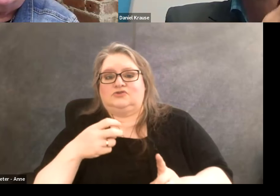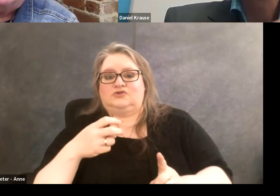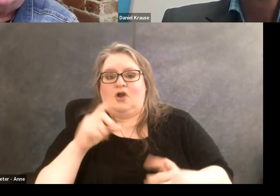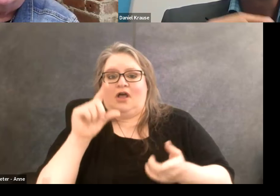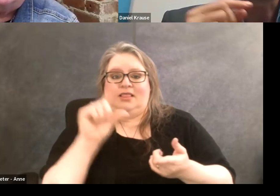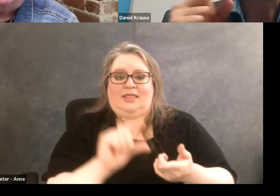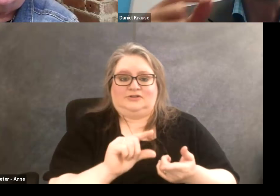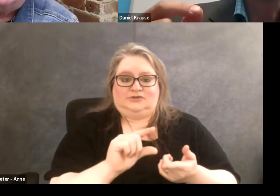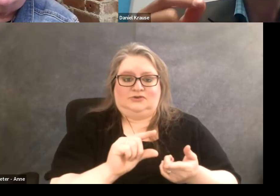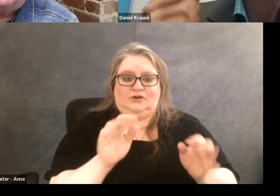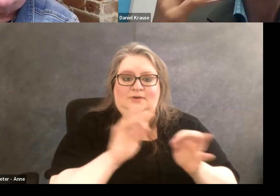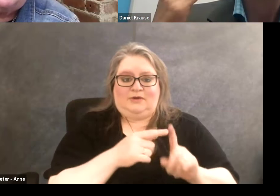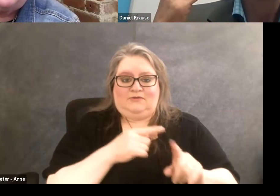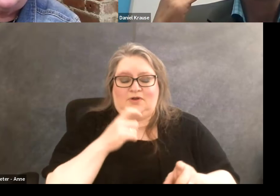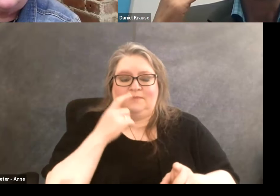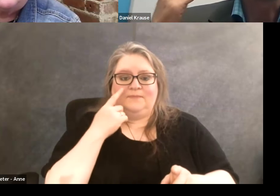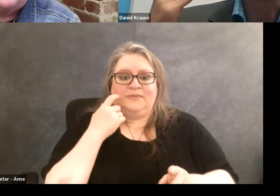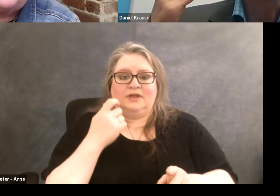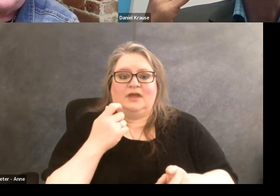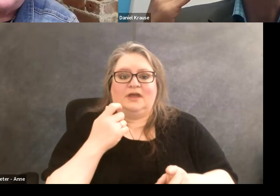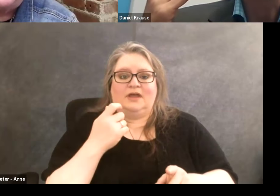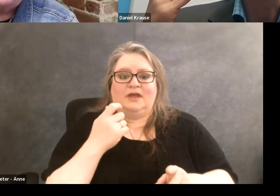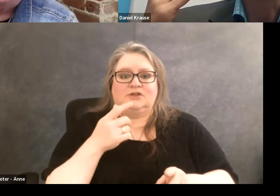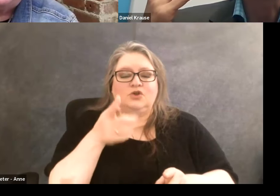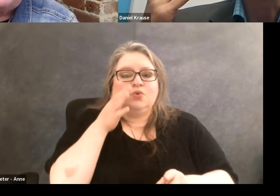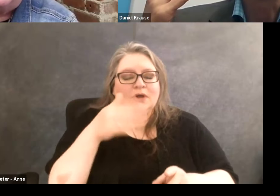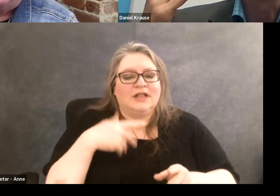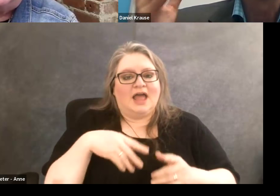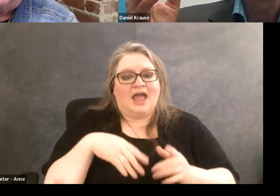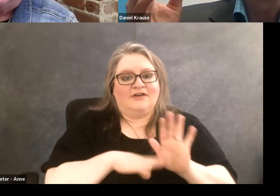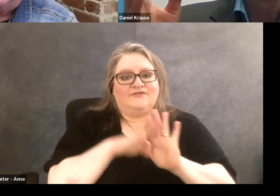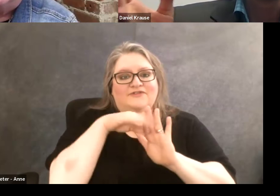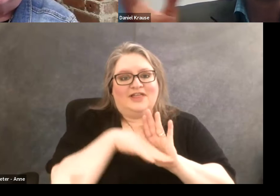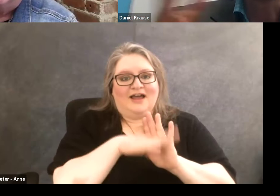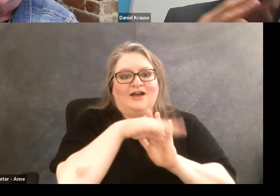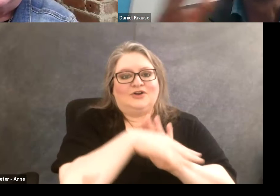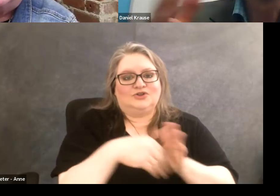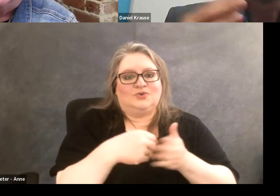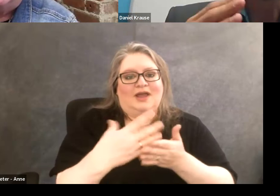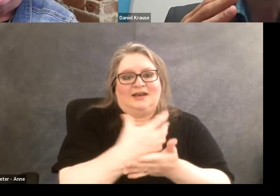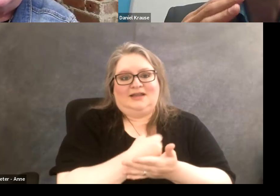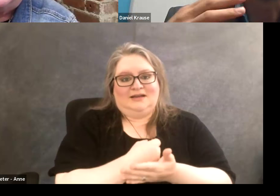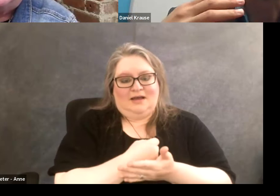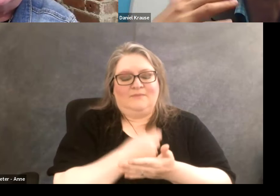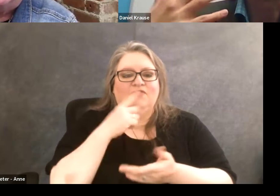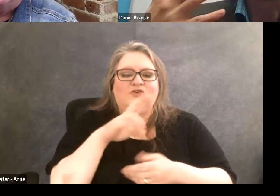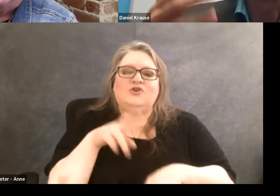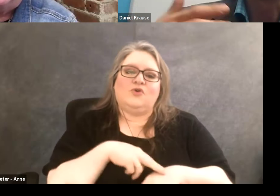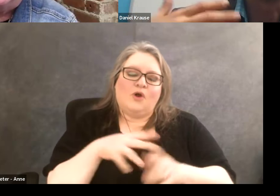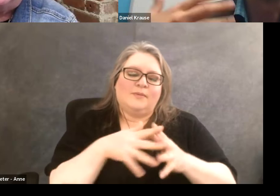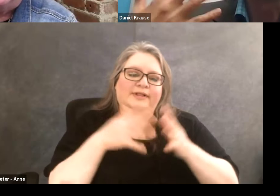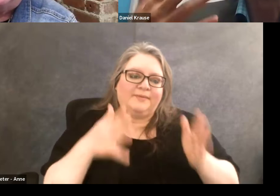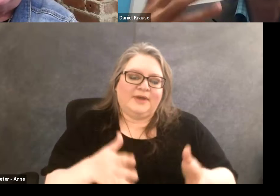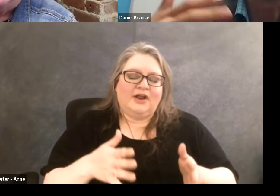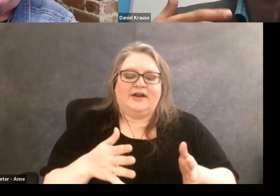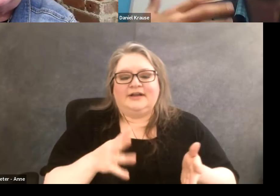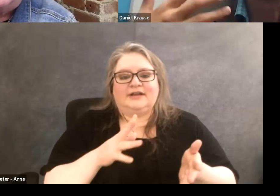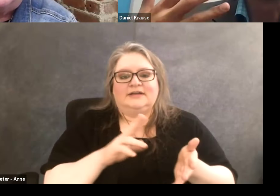of, because you're going to have that fluctuating income. For normal Americans that just get an